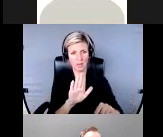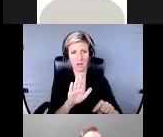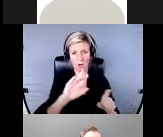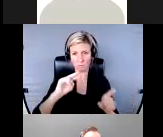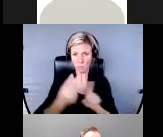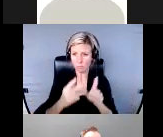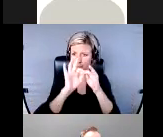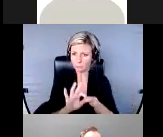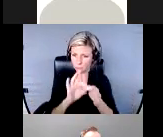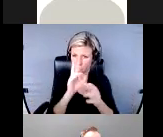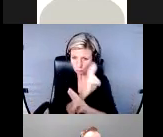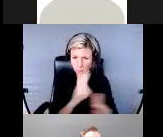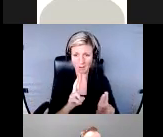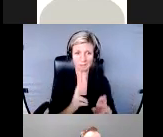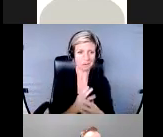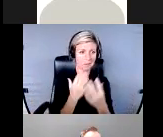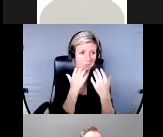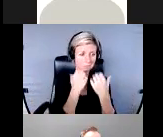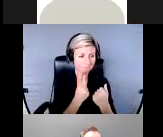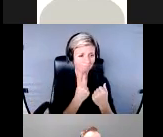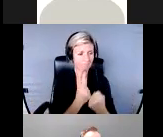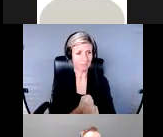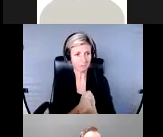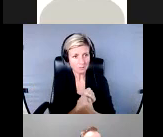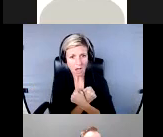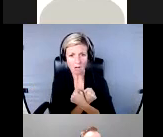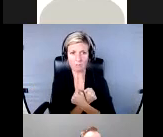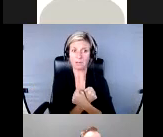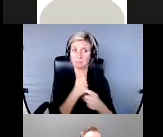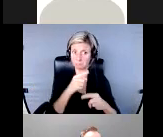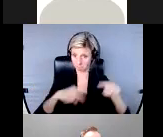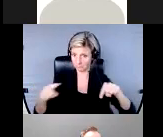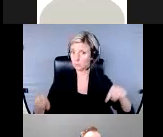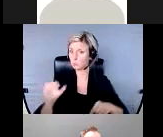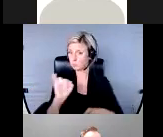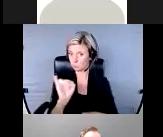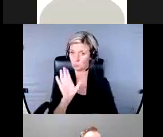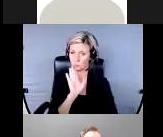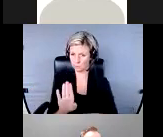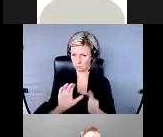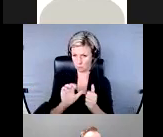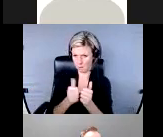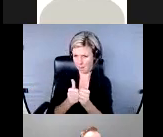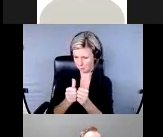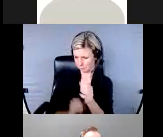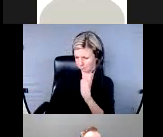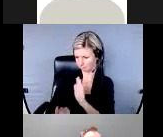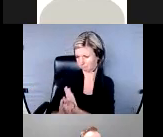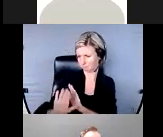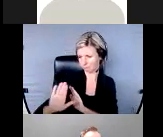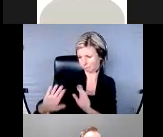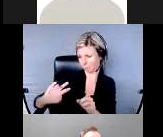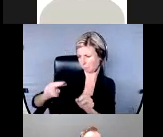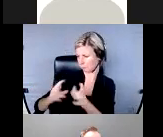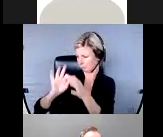think about balancing that, about helping people negotiate respectful relationships, and providing care for